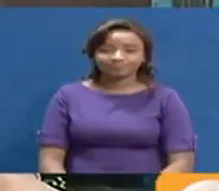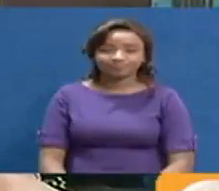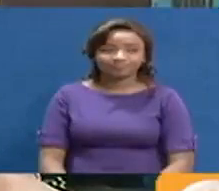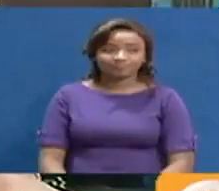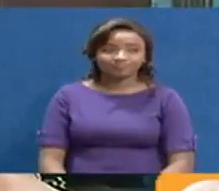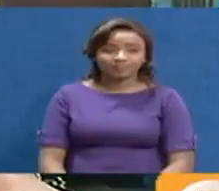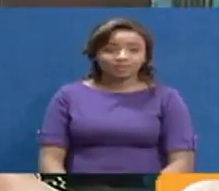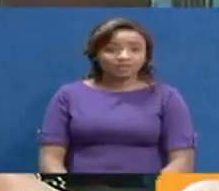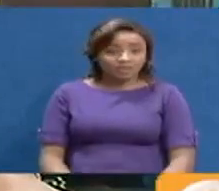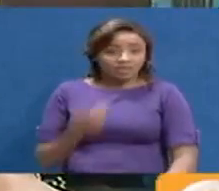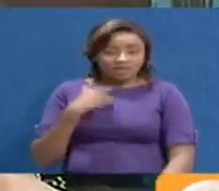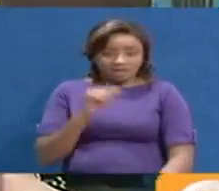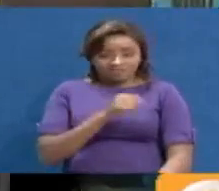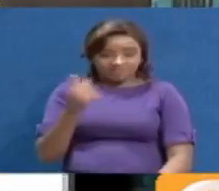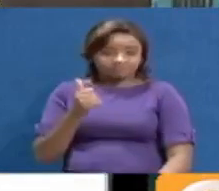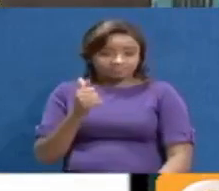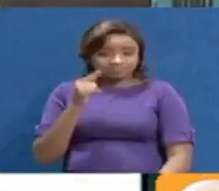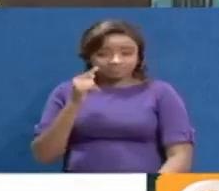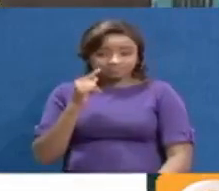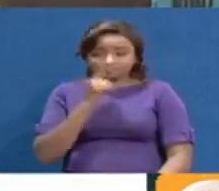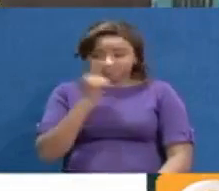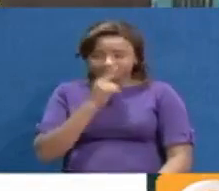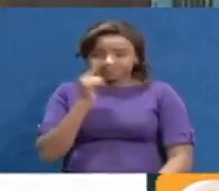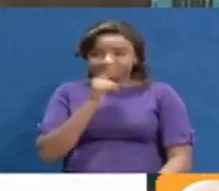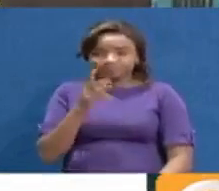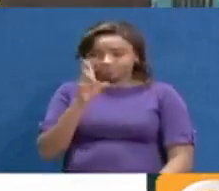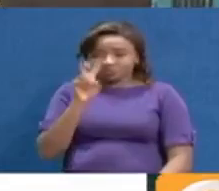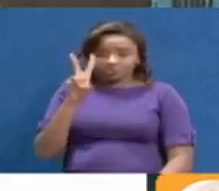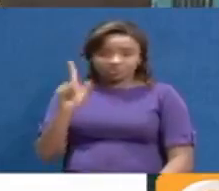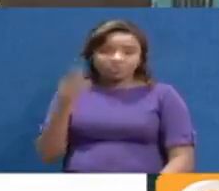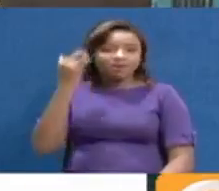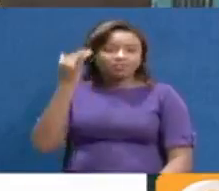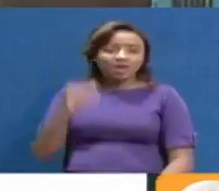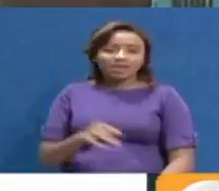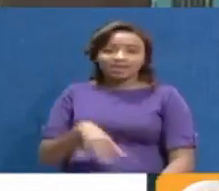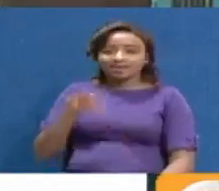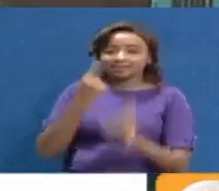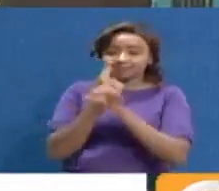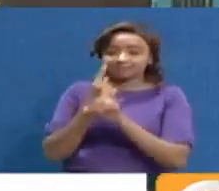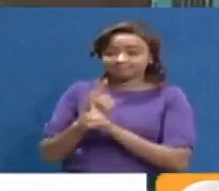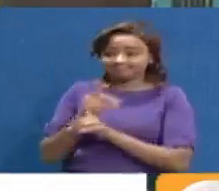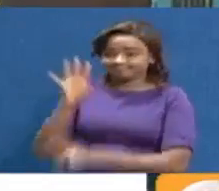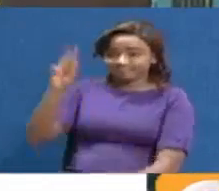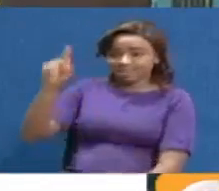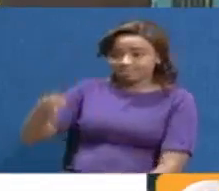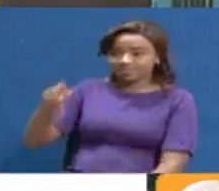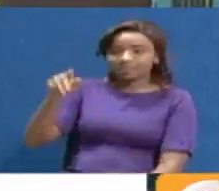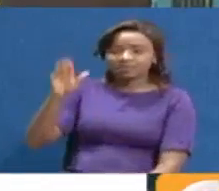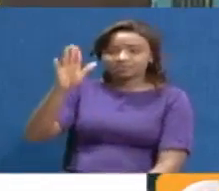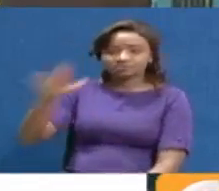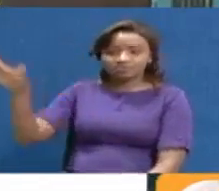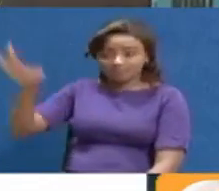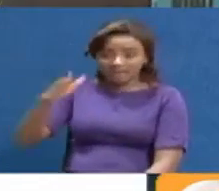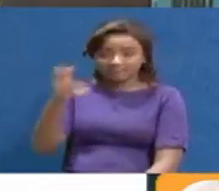Now, you need to brace yourself for a tougher 2021. This after the members of National Assembly voted today